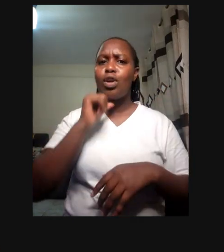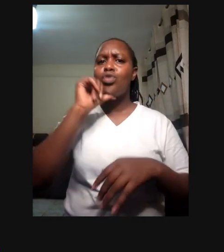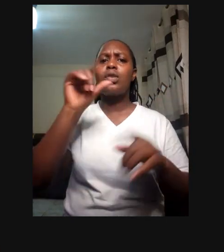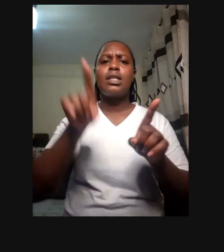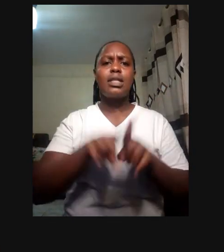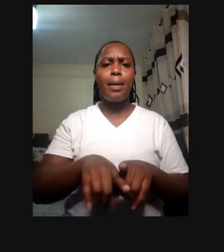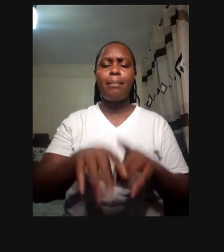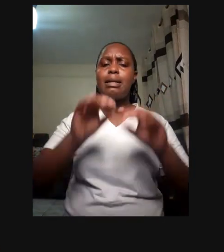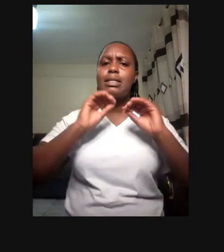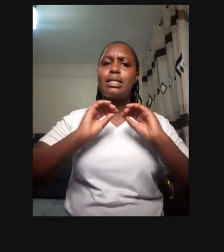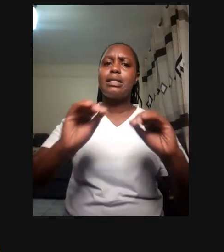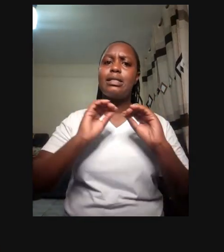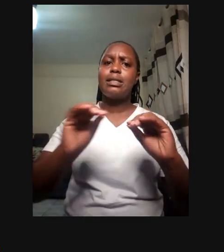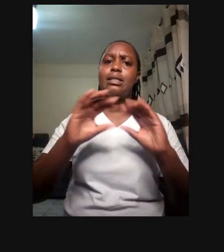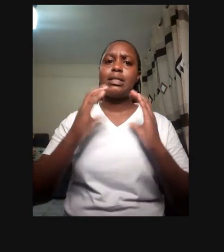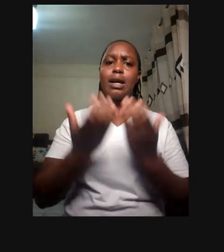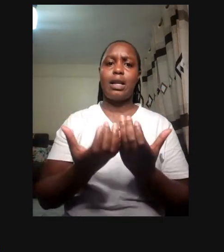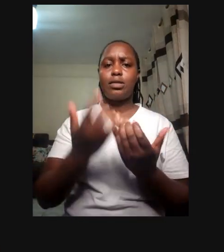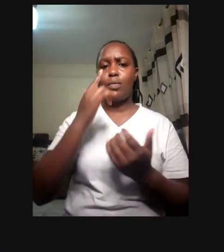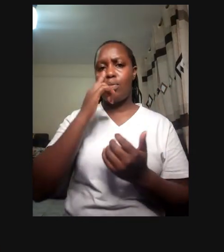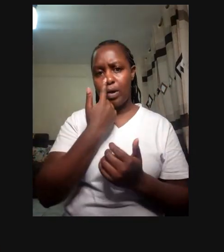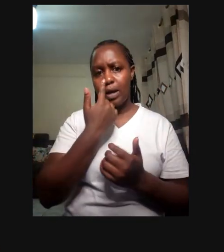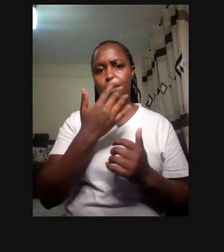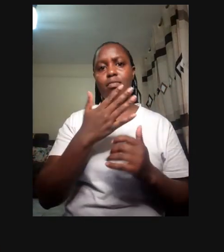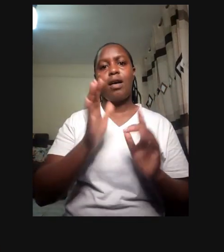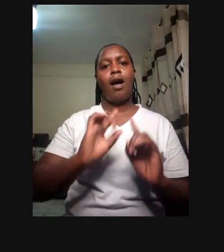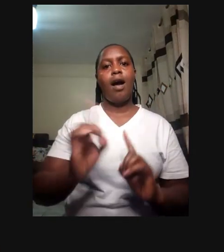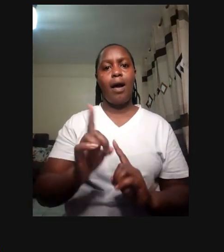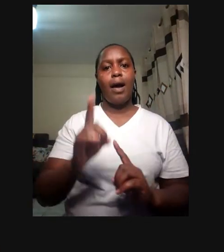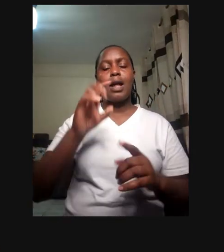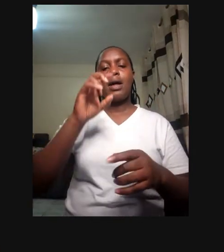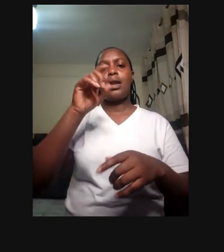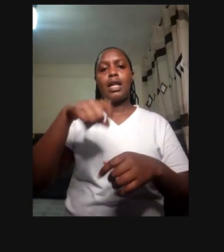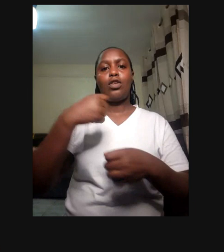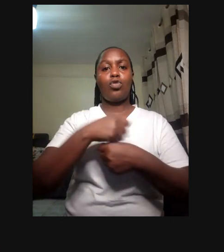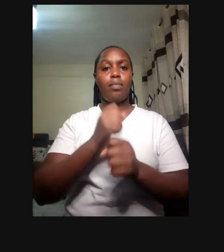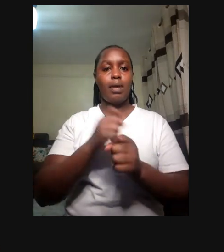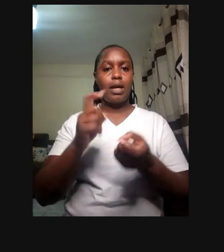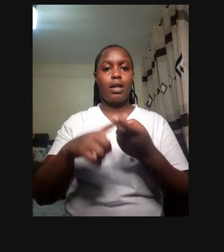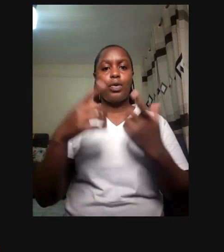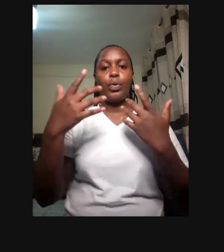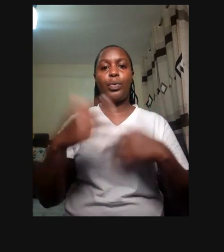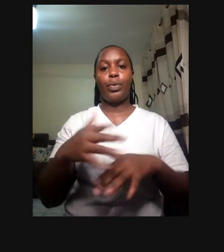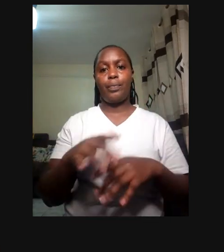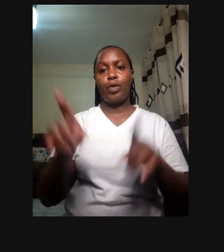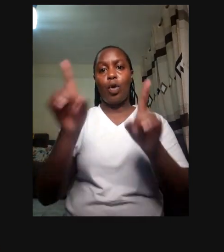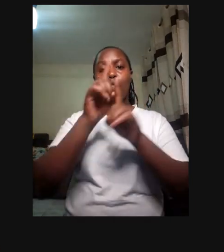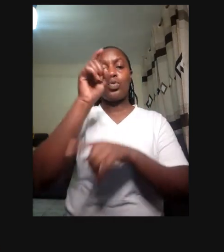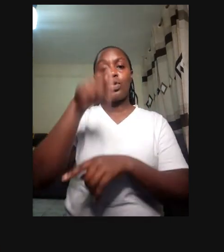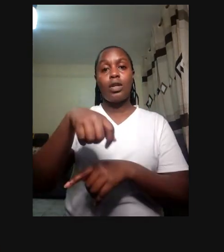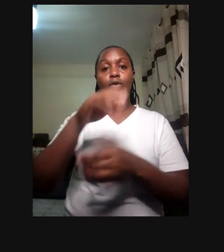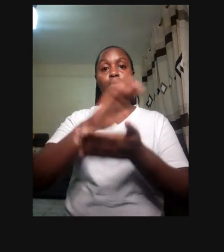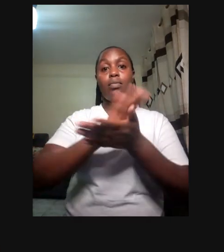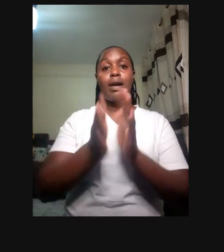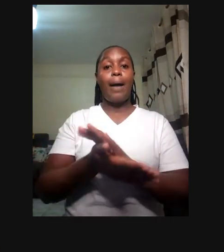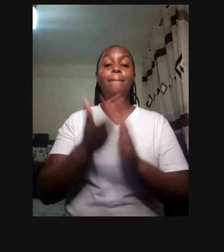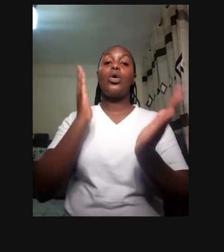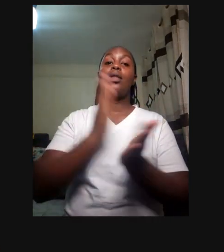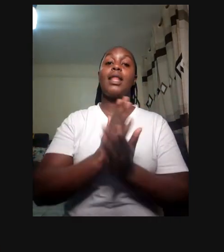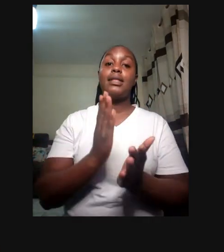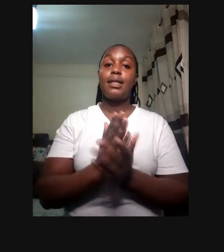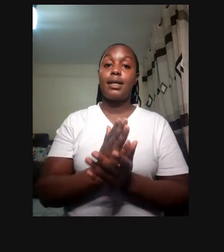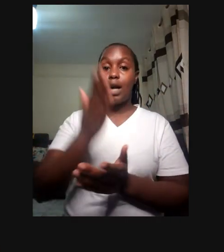not kidogo boring. So mix it. And then you have to be authentic to yourself and find out what sticks to you. I'll